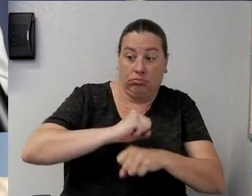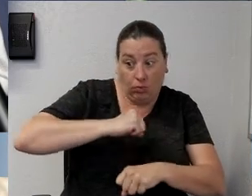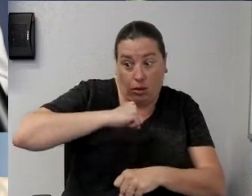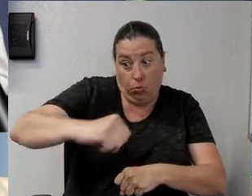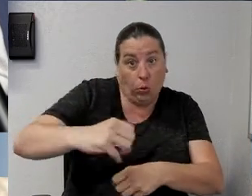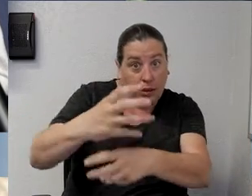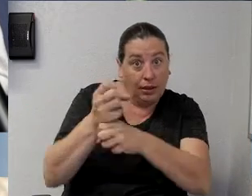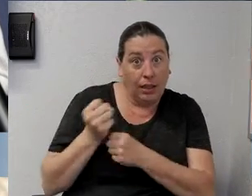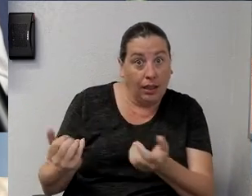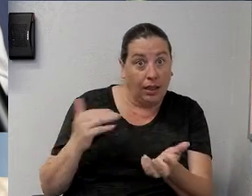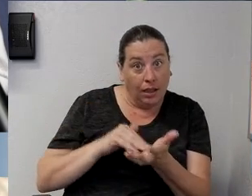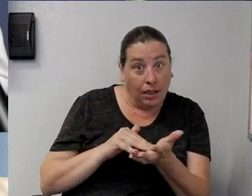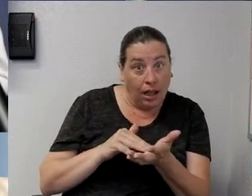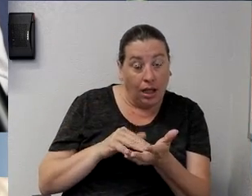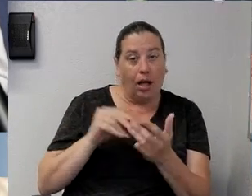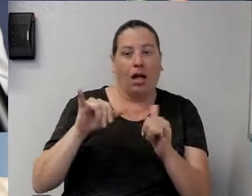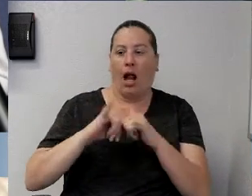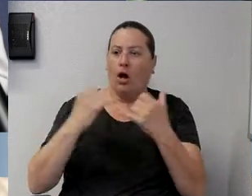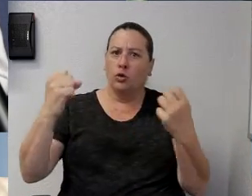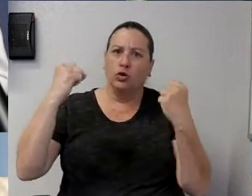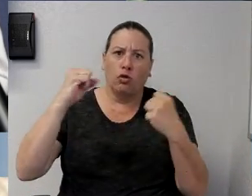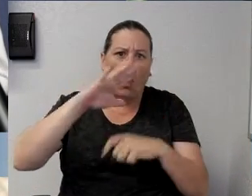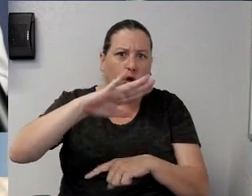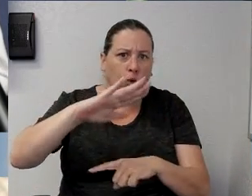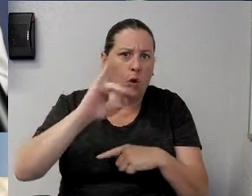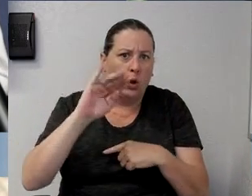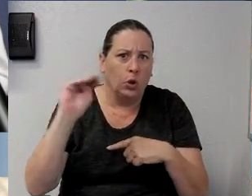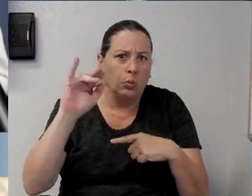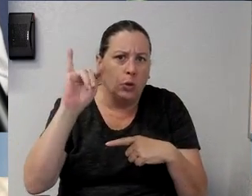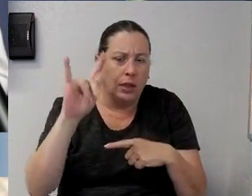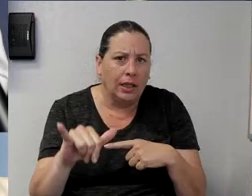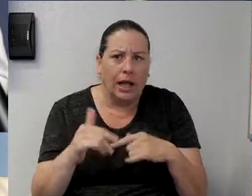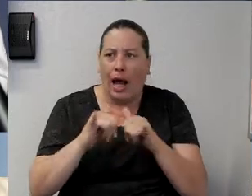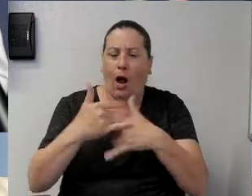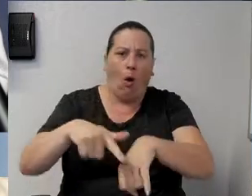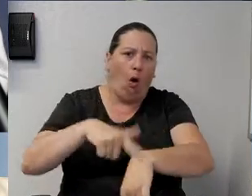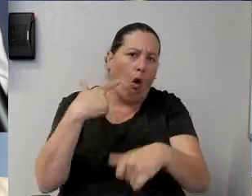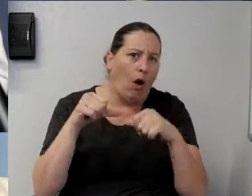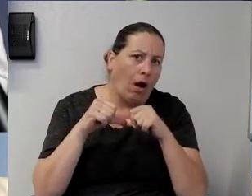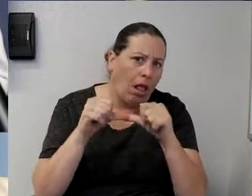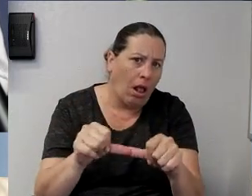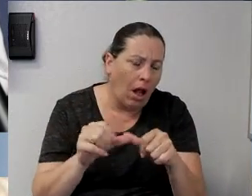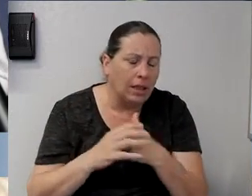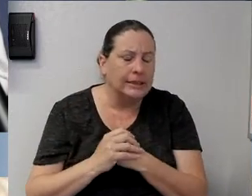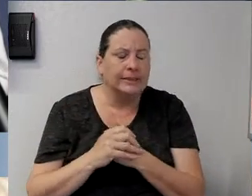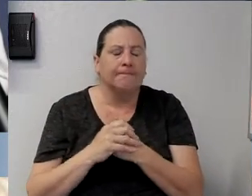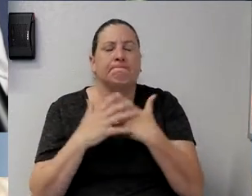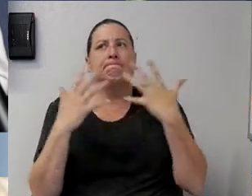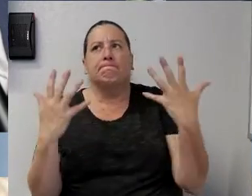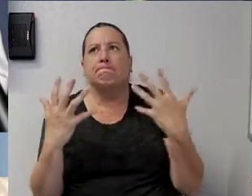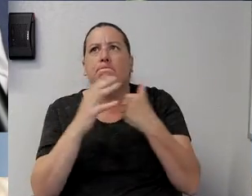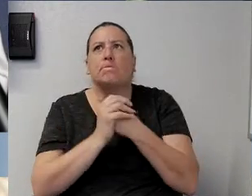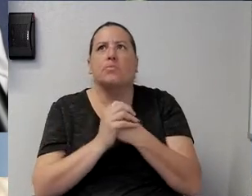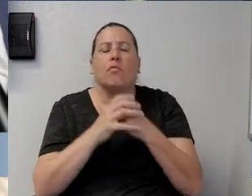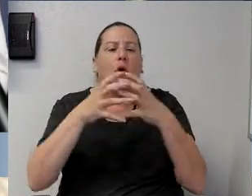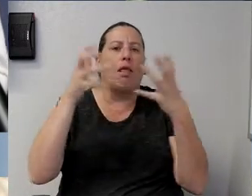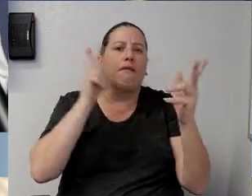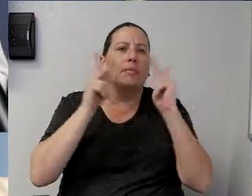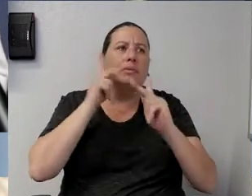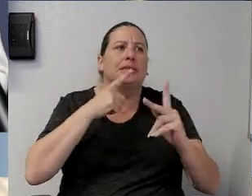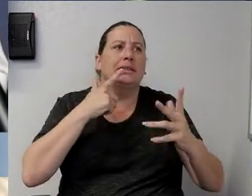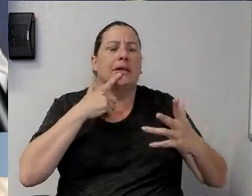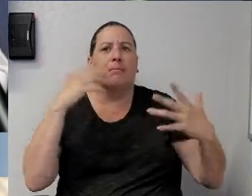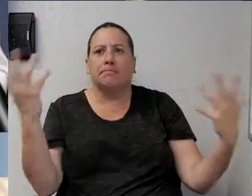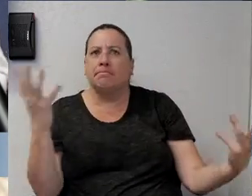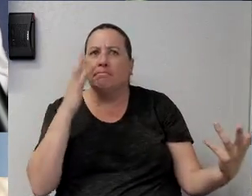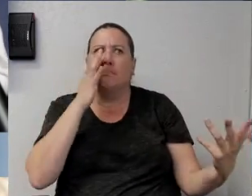And how strong is your immunity, and how long will it last? So a lot of people are saying, well, then what's it, why